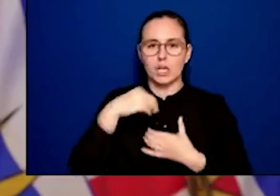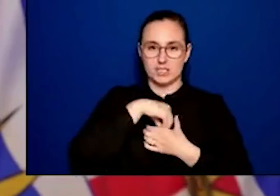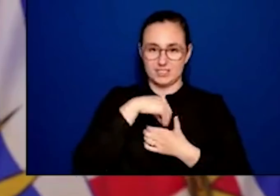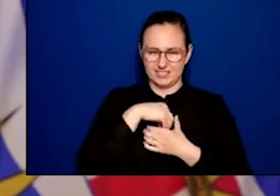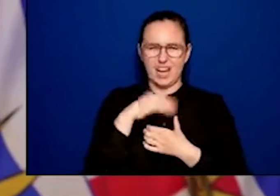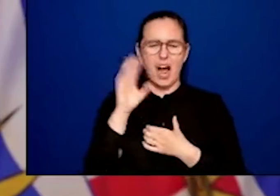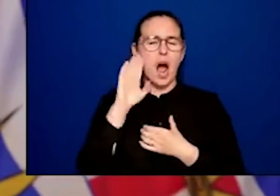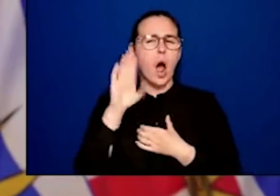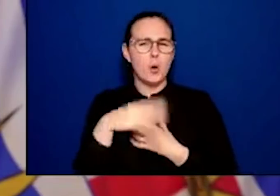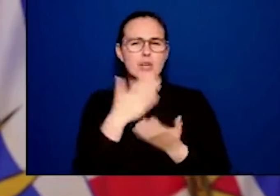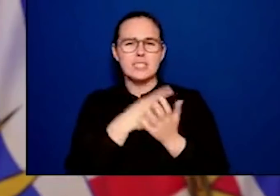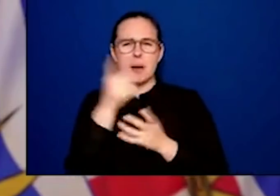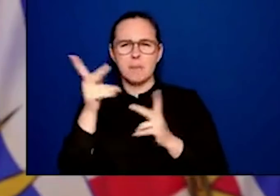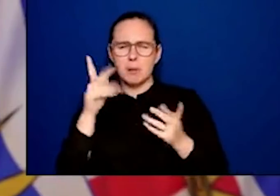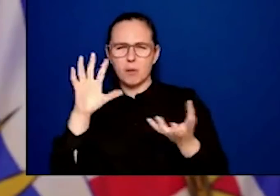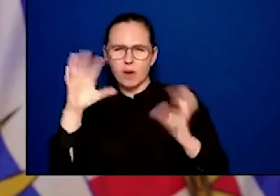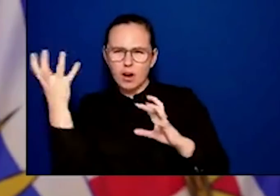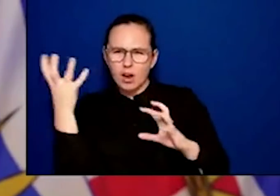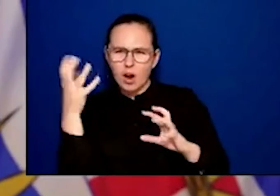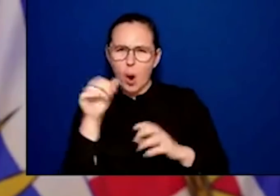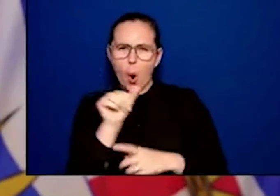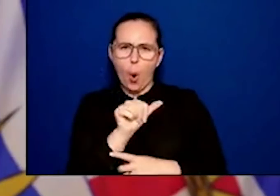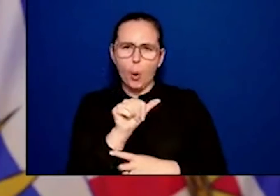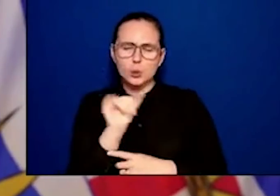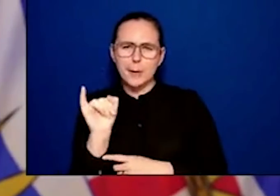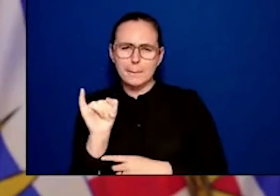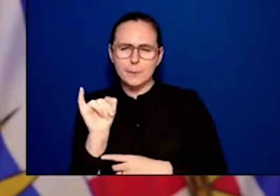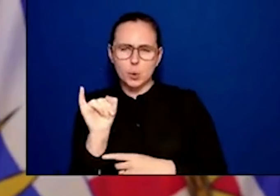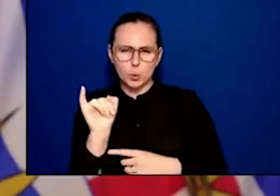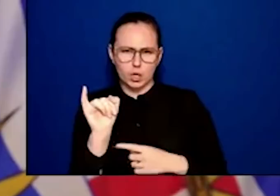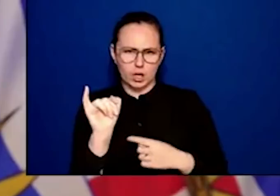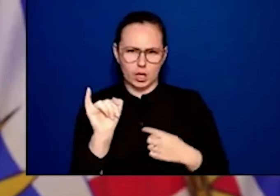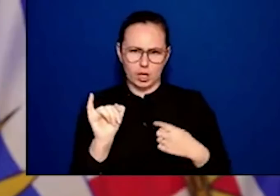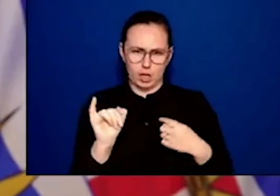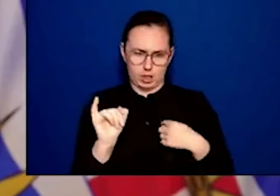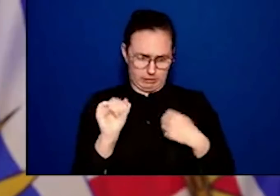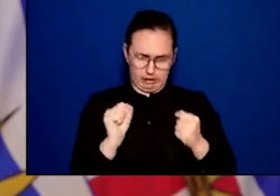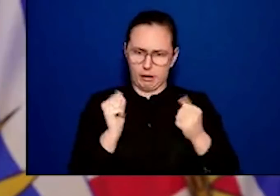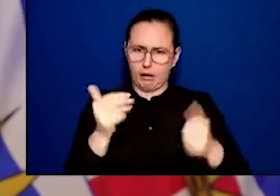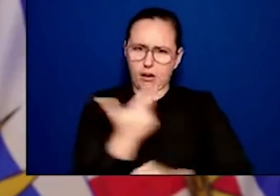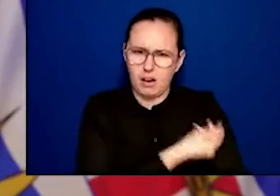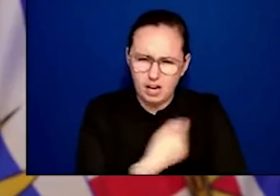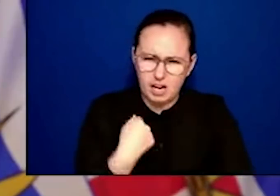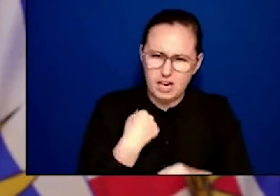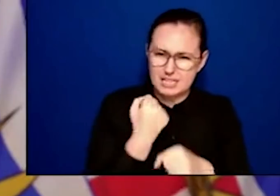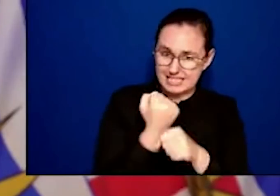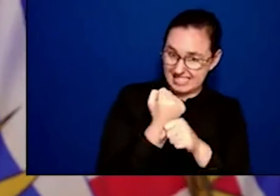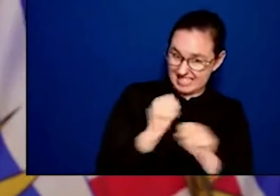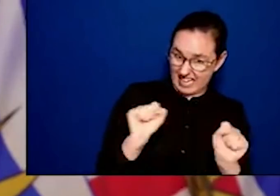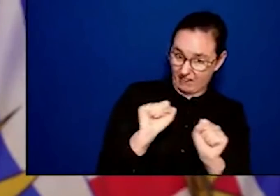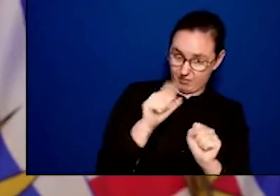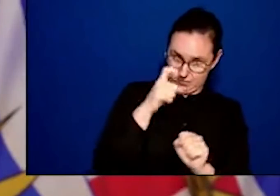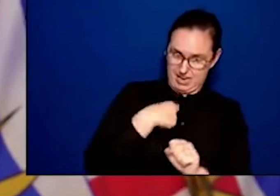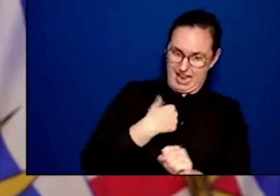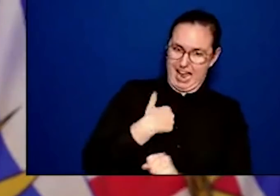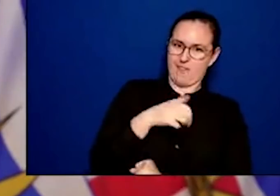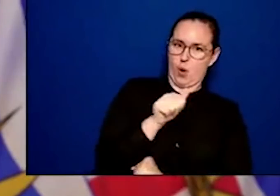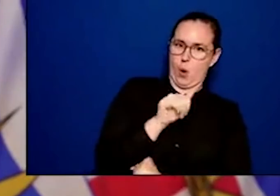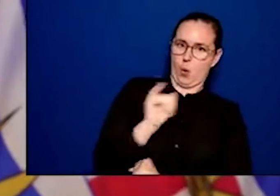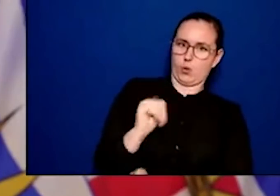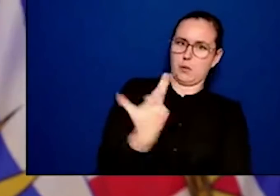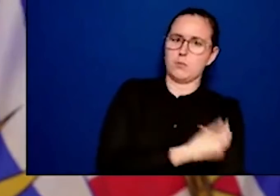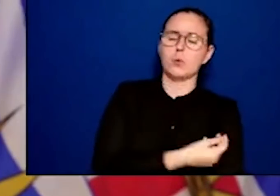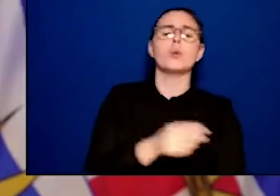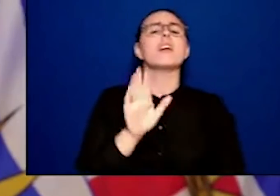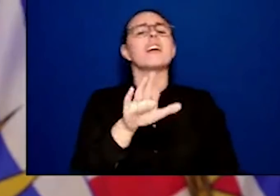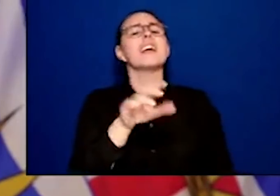with certain autoimmune disorders, whether they can receive a vaccine or not. And to you, I say, absolutely. If you